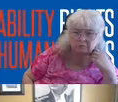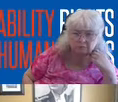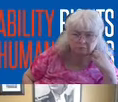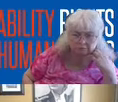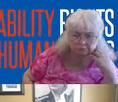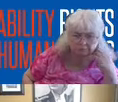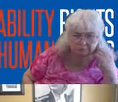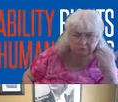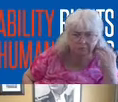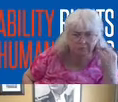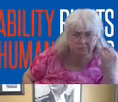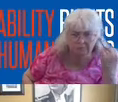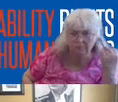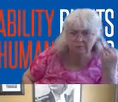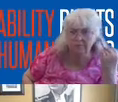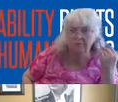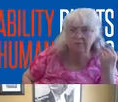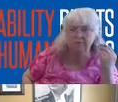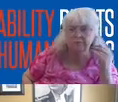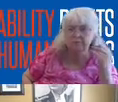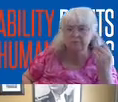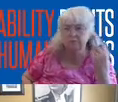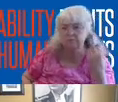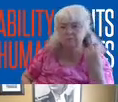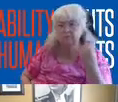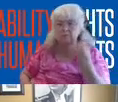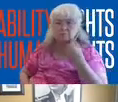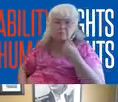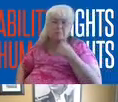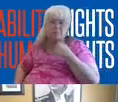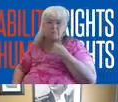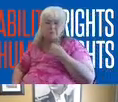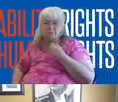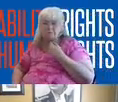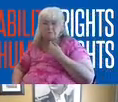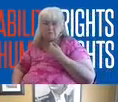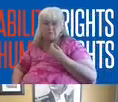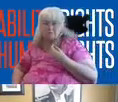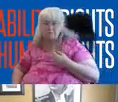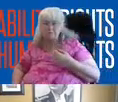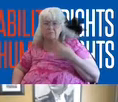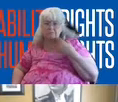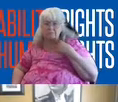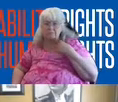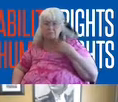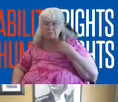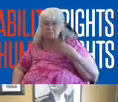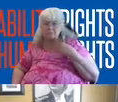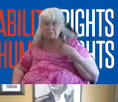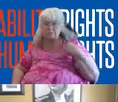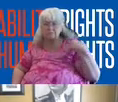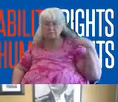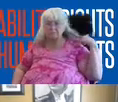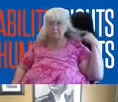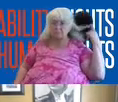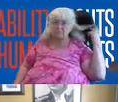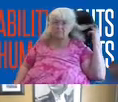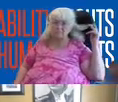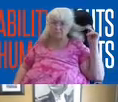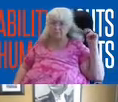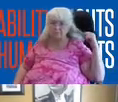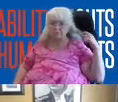that is little boxes that have everyone who's participating on the meeting in those boxes. And if you click up here now where it says